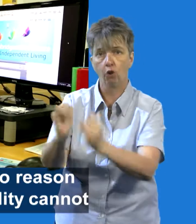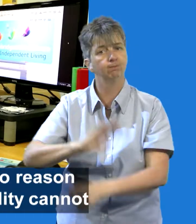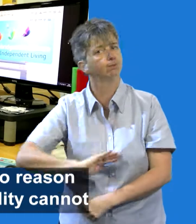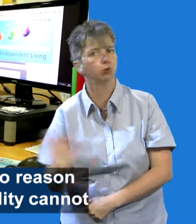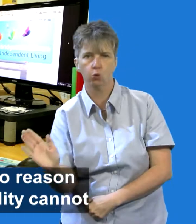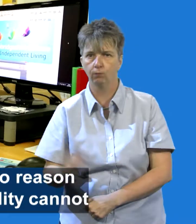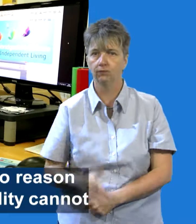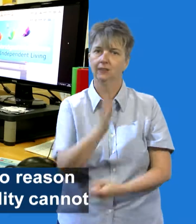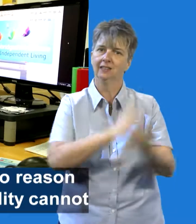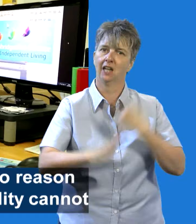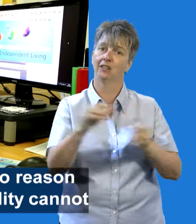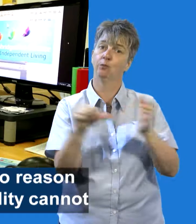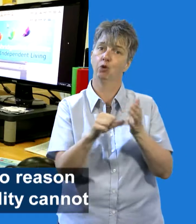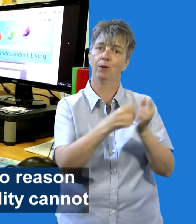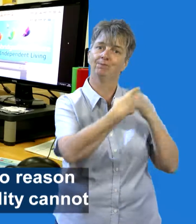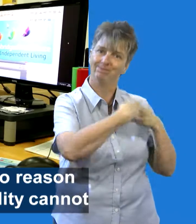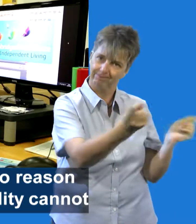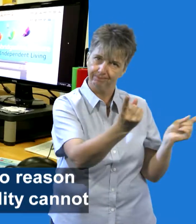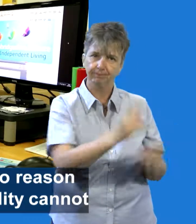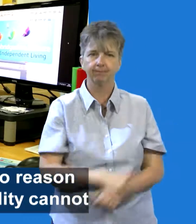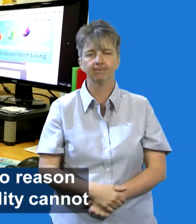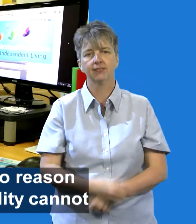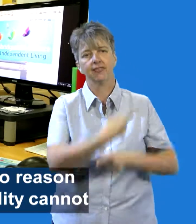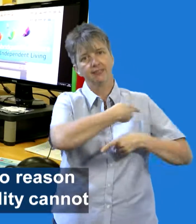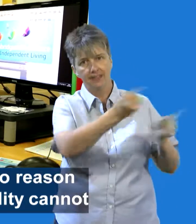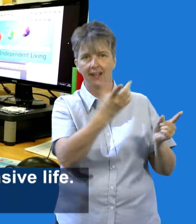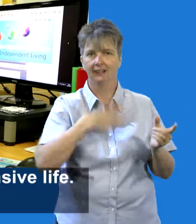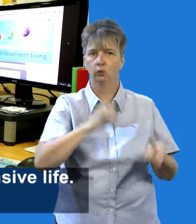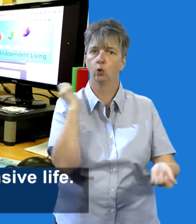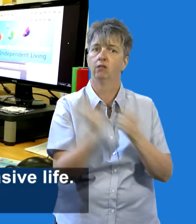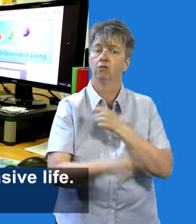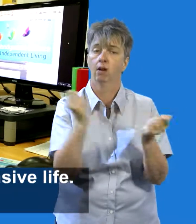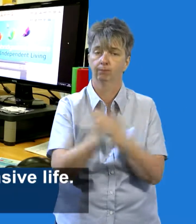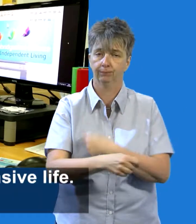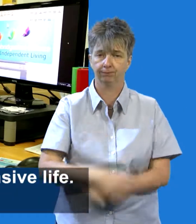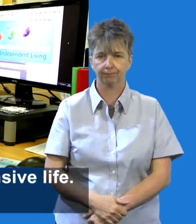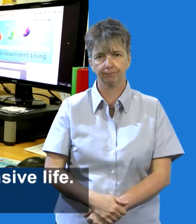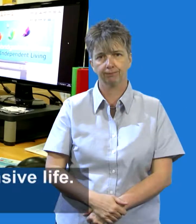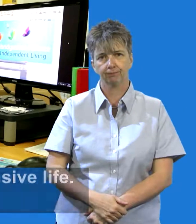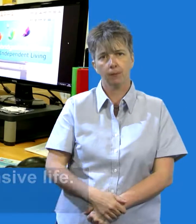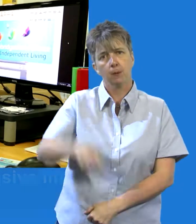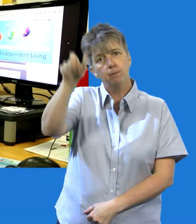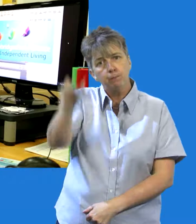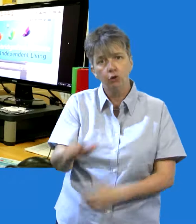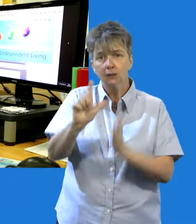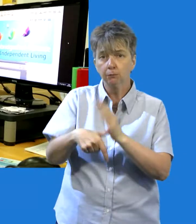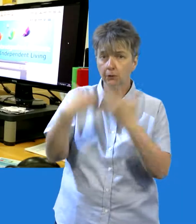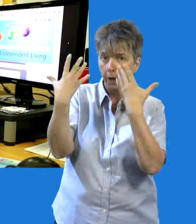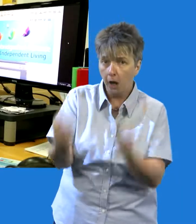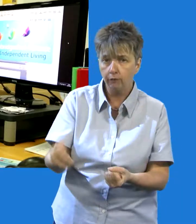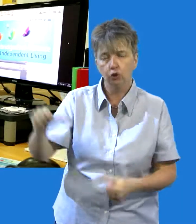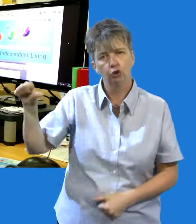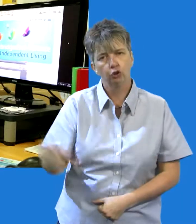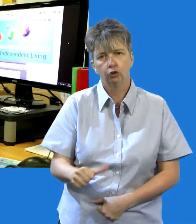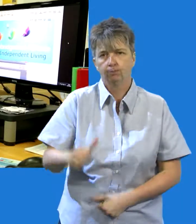adapt, then there is no reason why somebody living with a disability can live a totally full and comprehensive life.